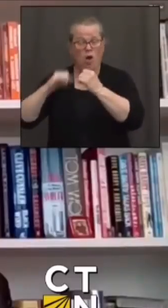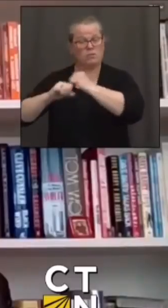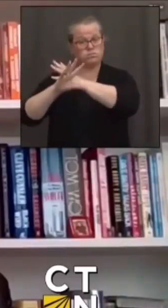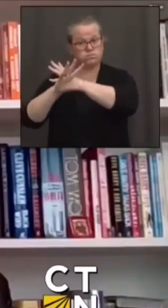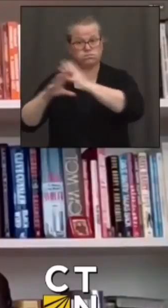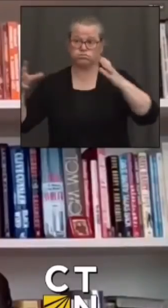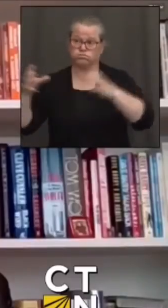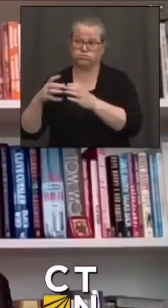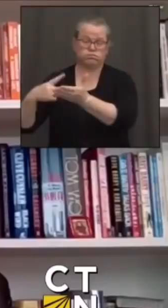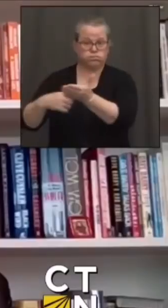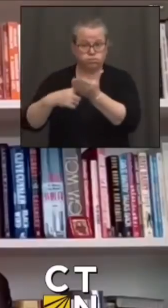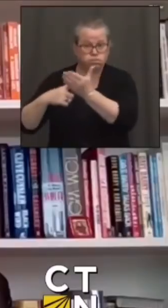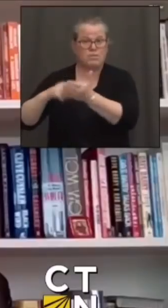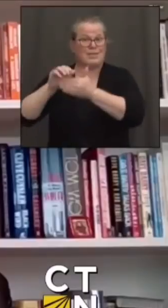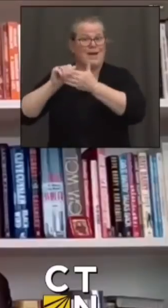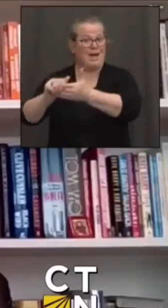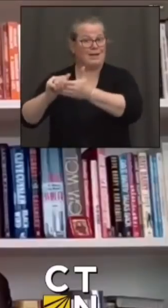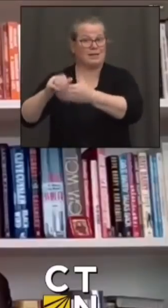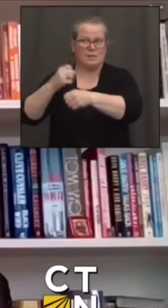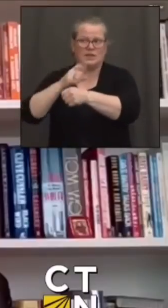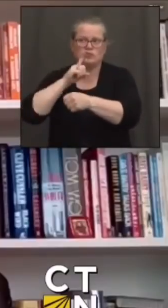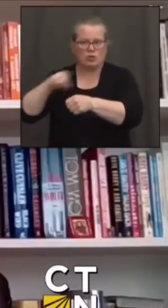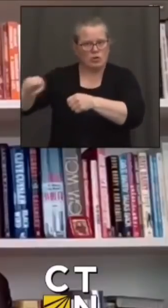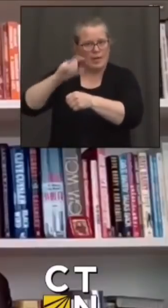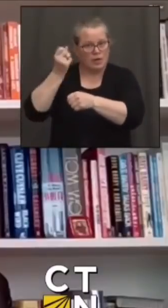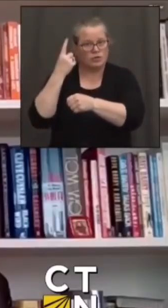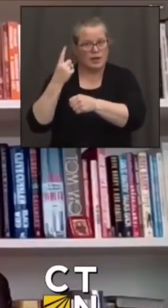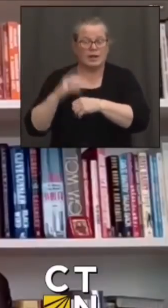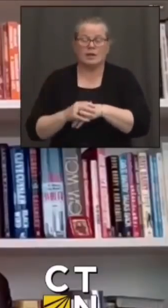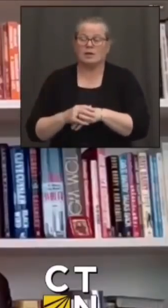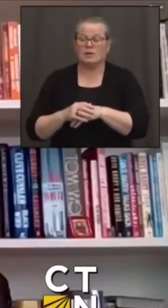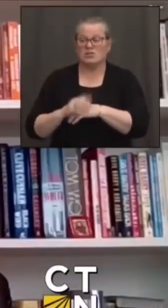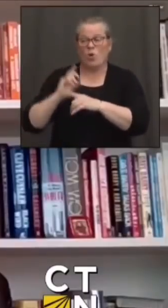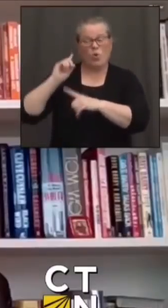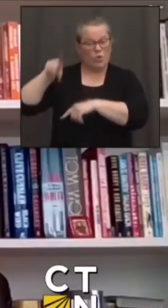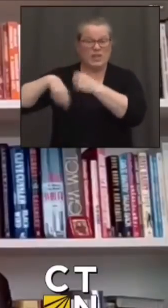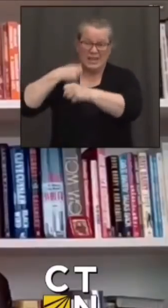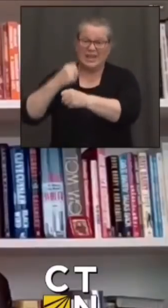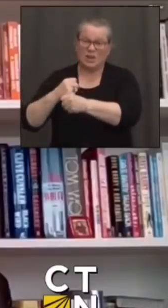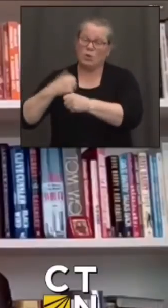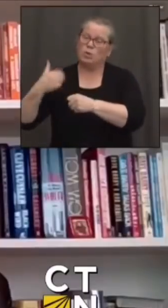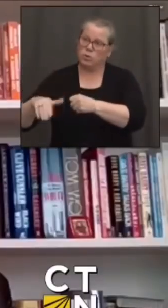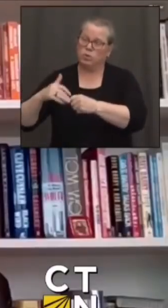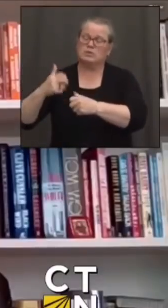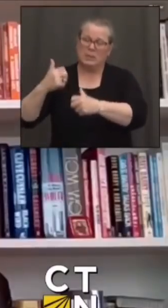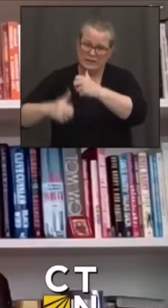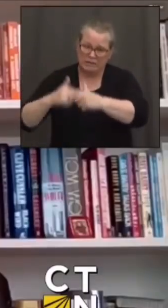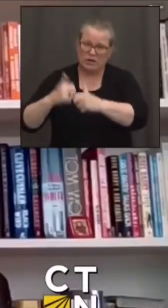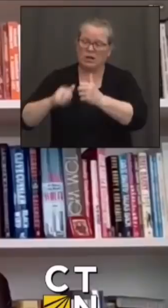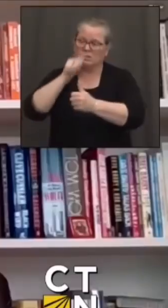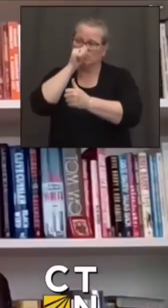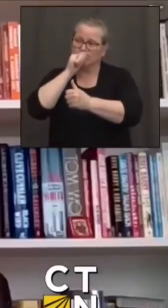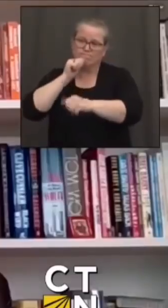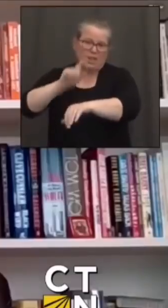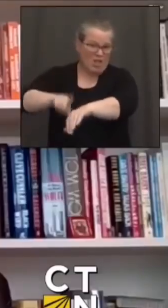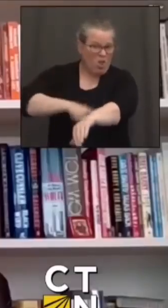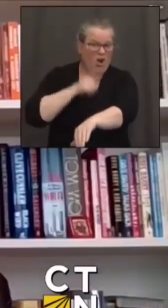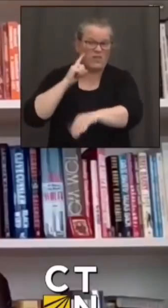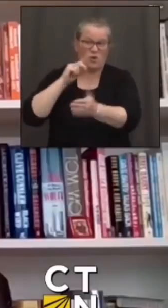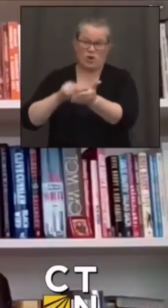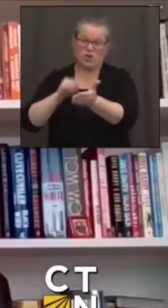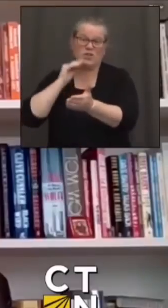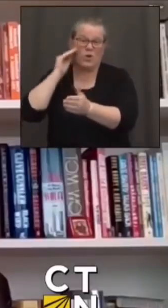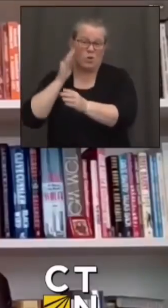guidance. So it's been a long and difficult year in the nursing home industry, as you know, and some of them are having some challenges